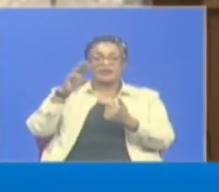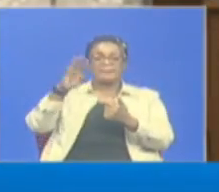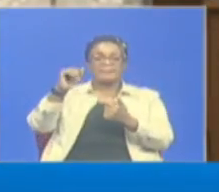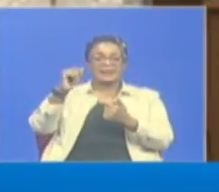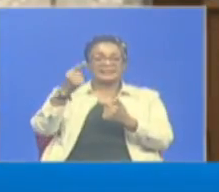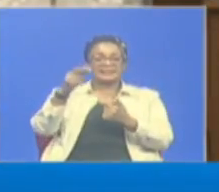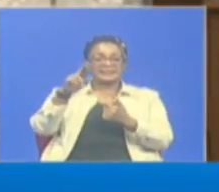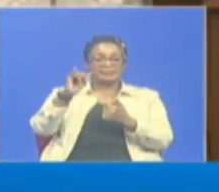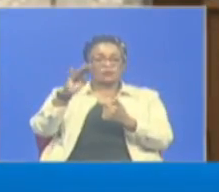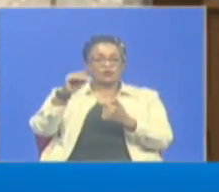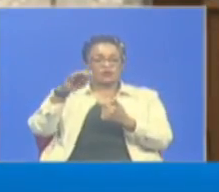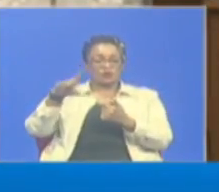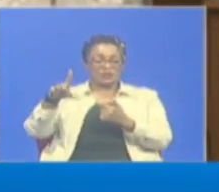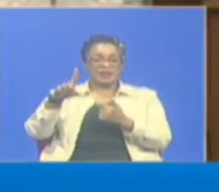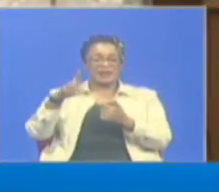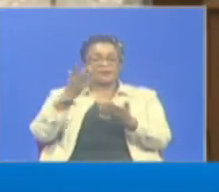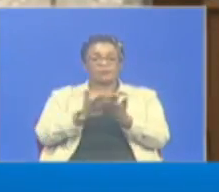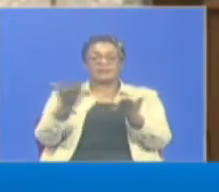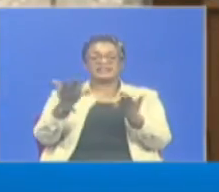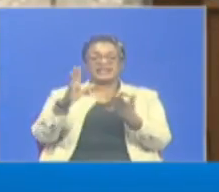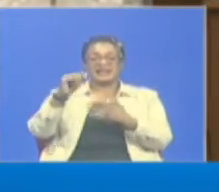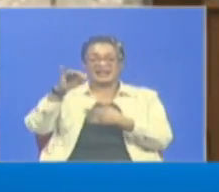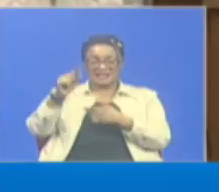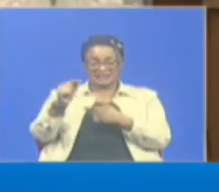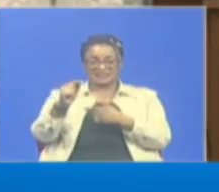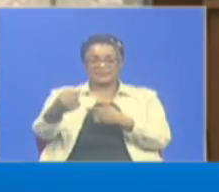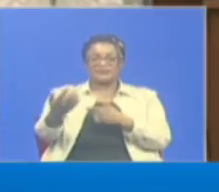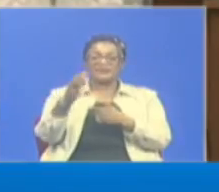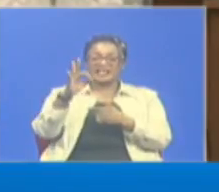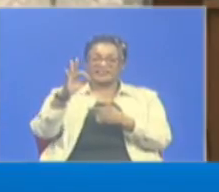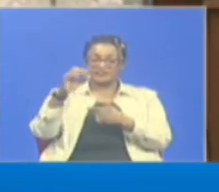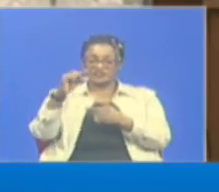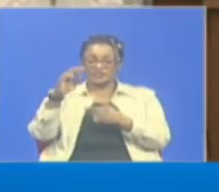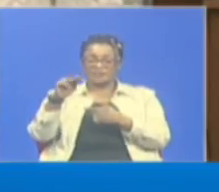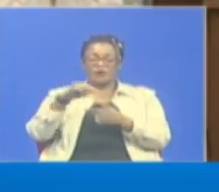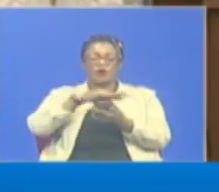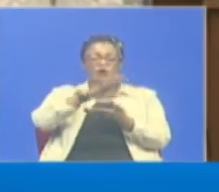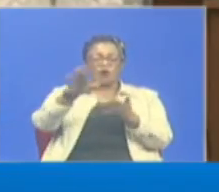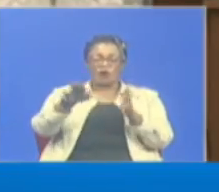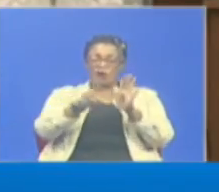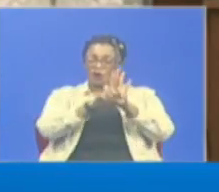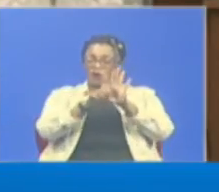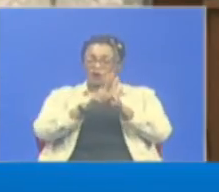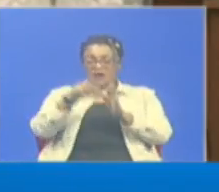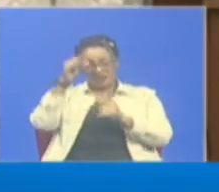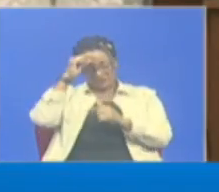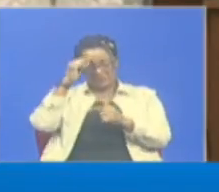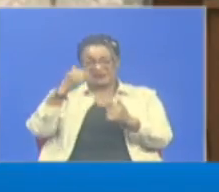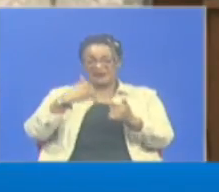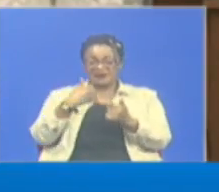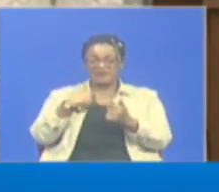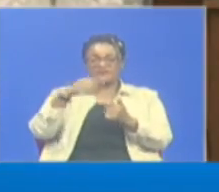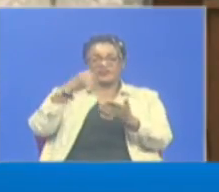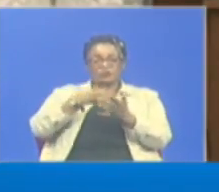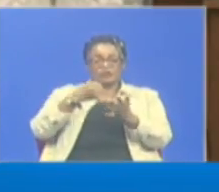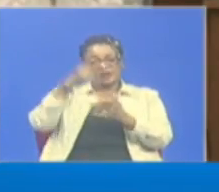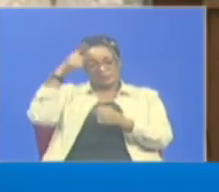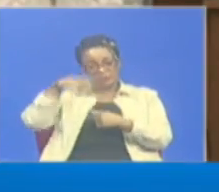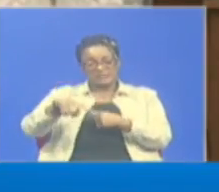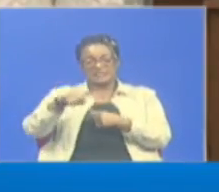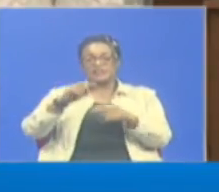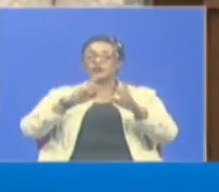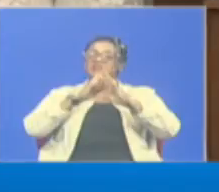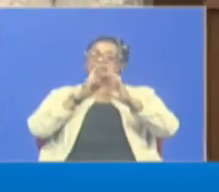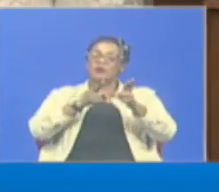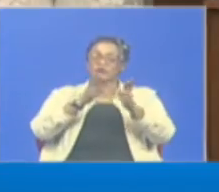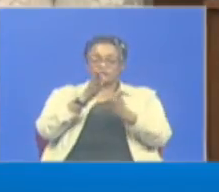Act, there is the FGM. All these laws, the government has brought them, or policies, to be able to respond to some